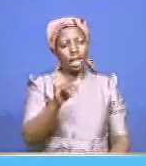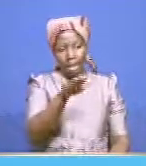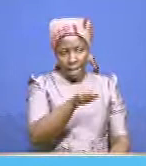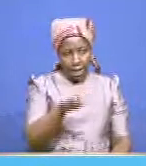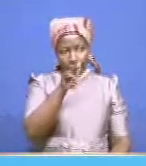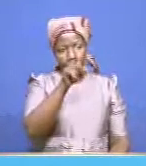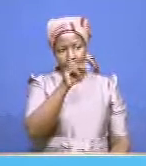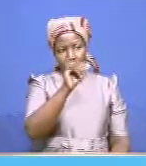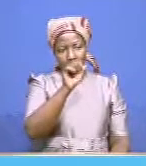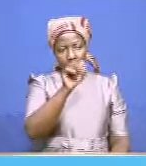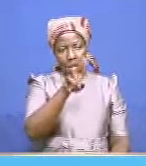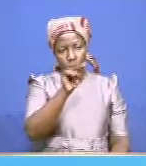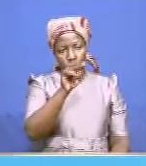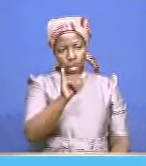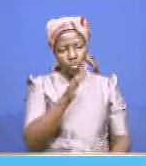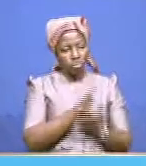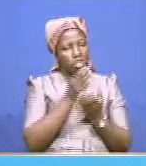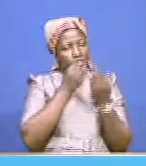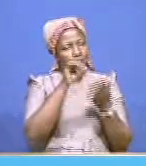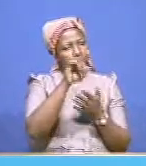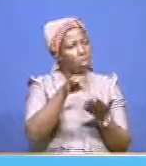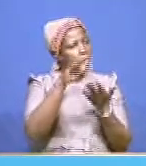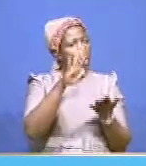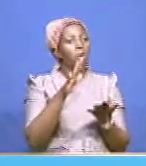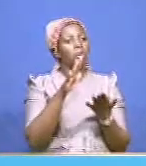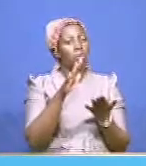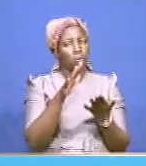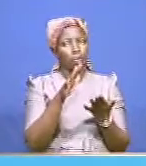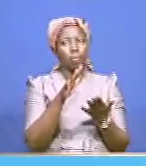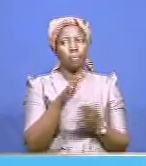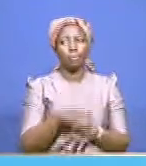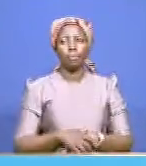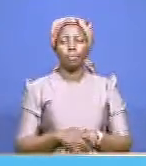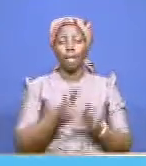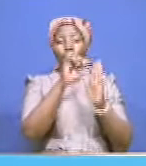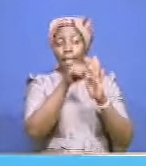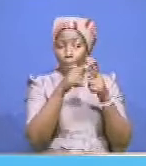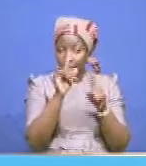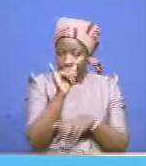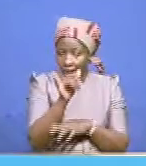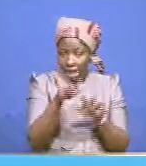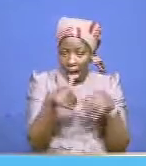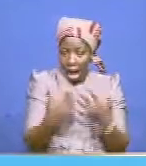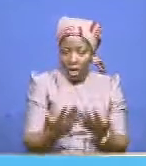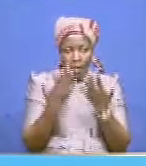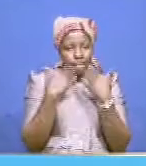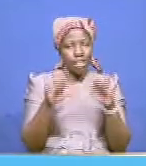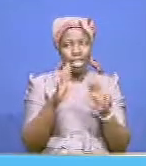definitely will be bringing you a comprehensive bulletin much later. But that's how we wrap up